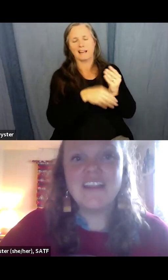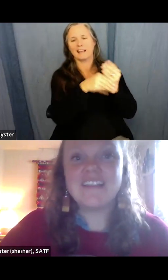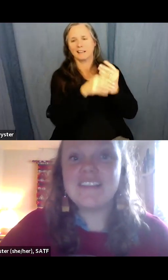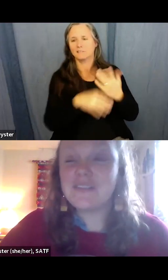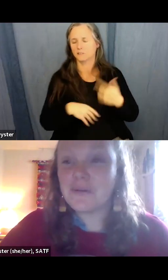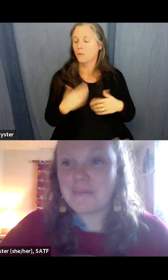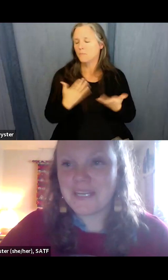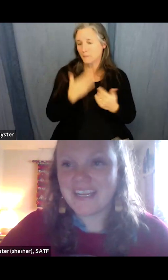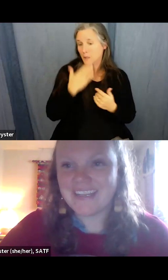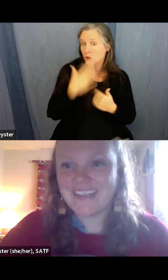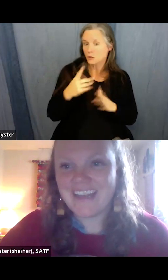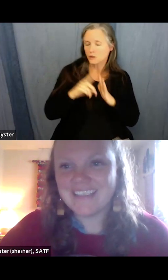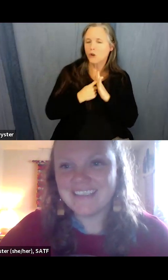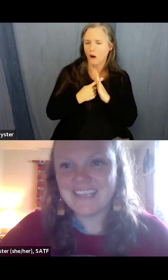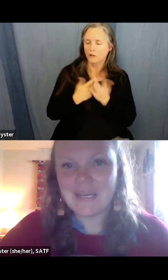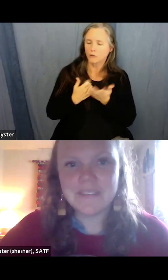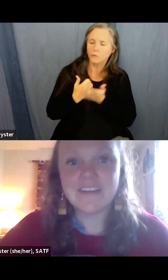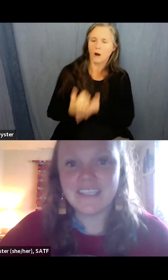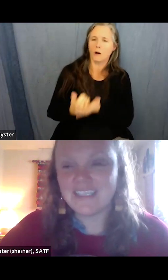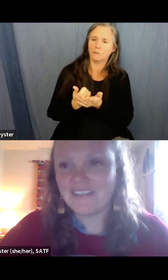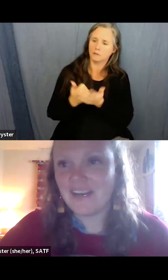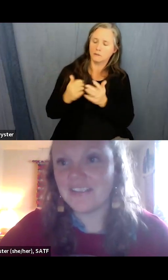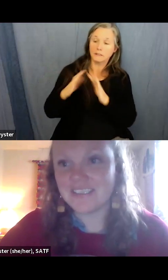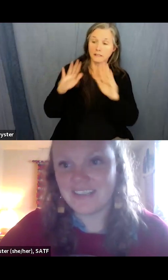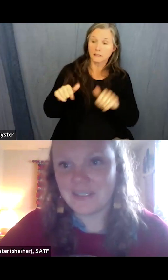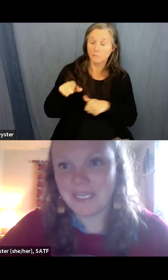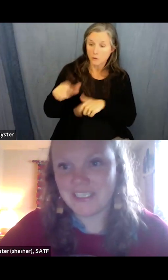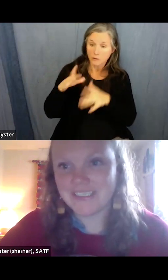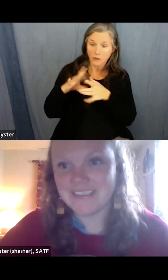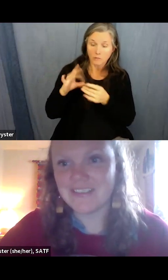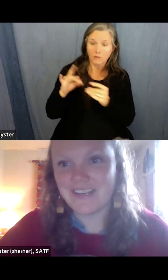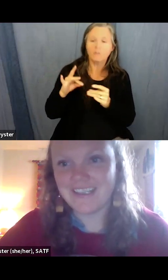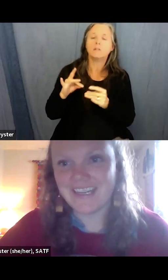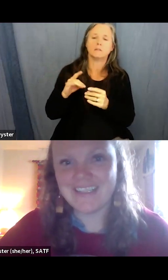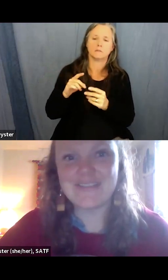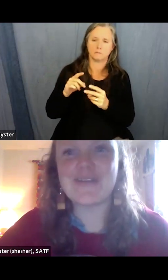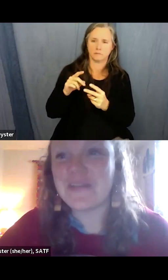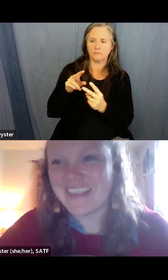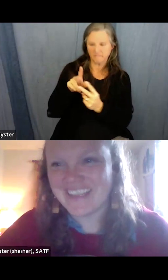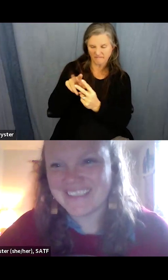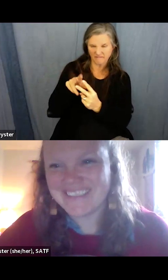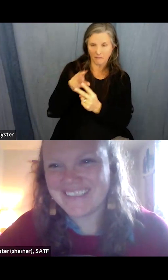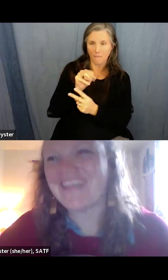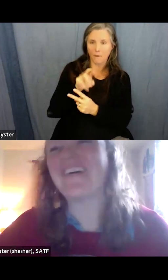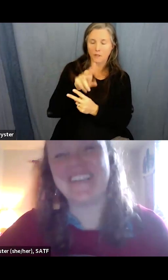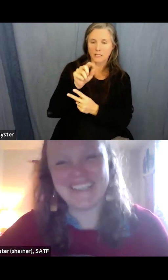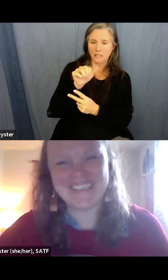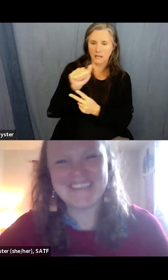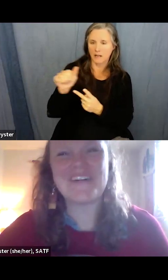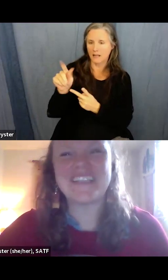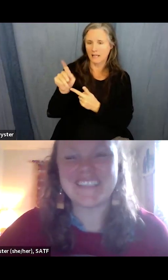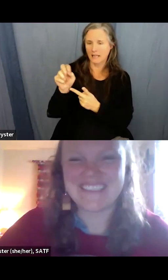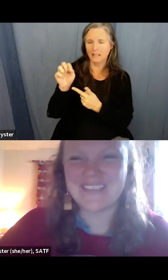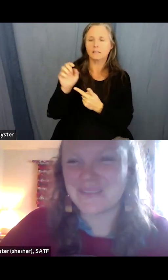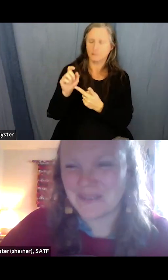here, this is so complicated, and it's already 111 pages long, and there's so many things that aren't in there.